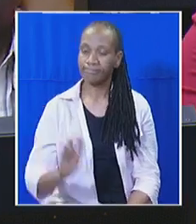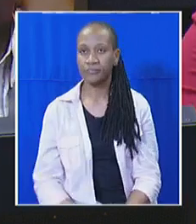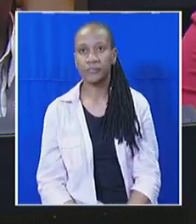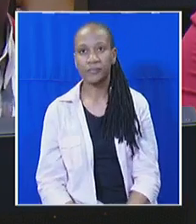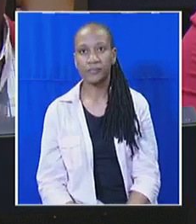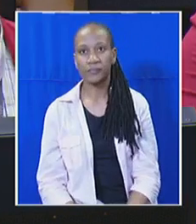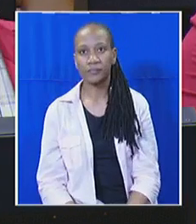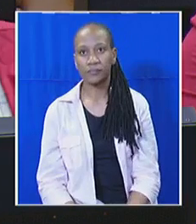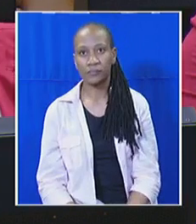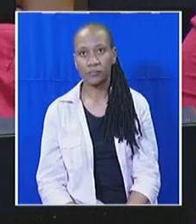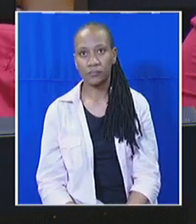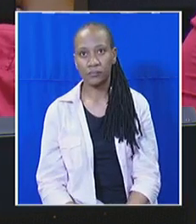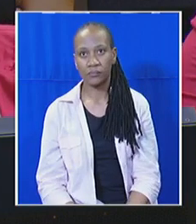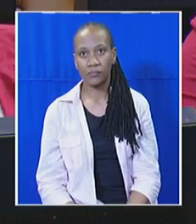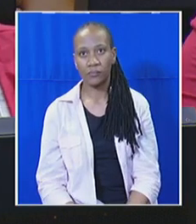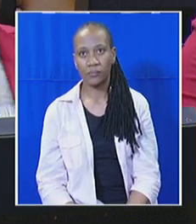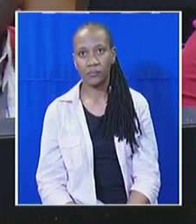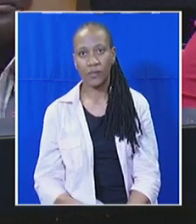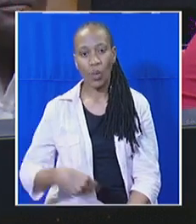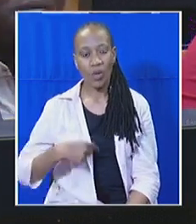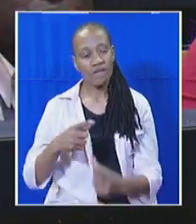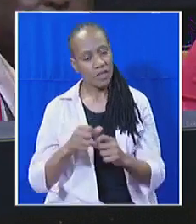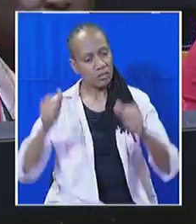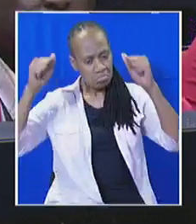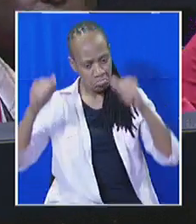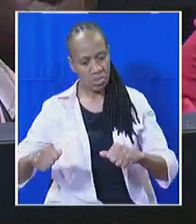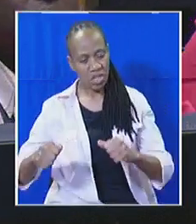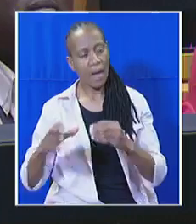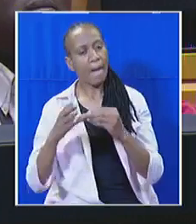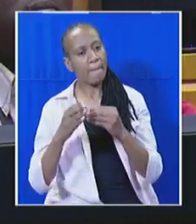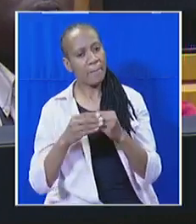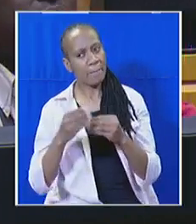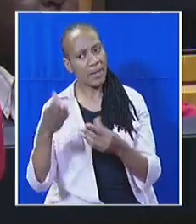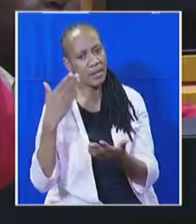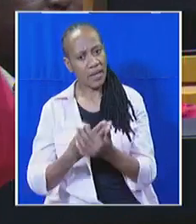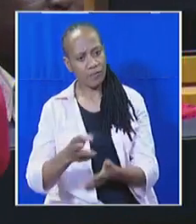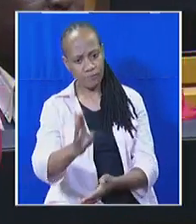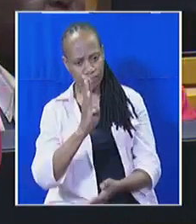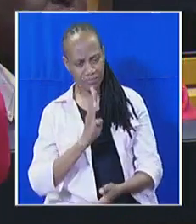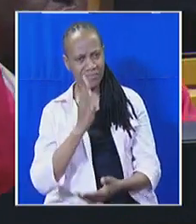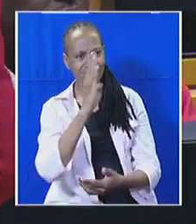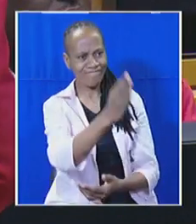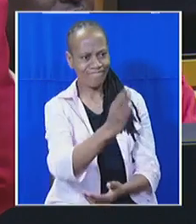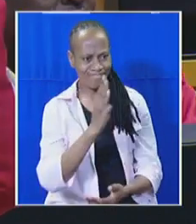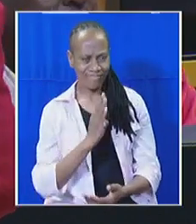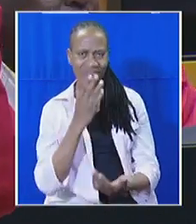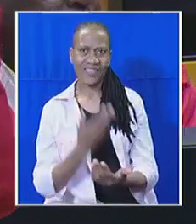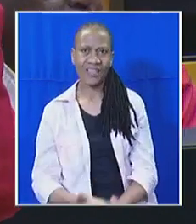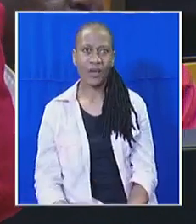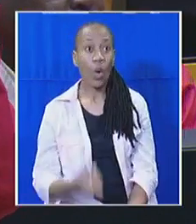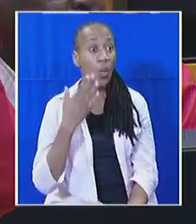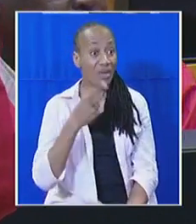order? You agreed that the honorable member could address you. But the next thing you switch off the mic. No. And it looks like it's only when you